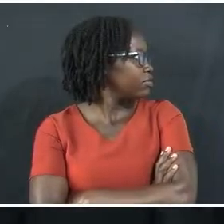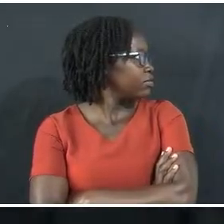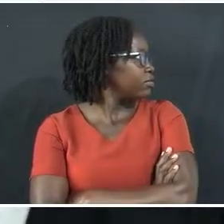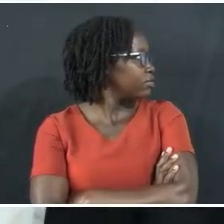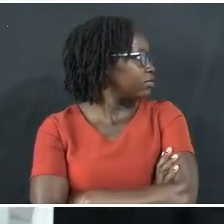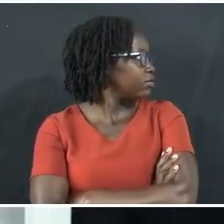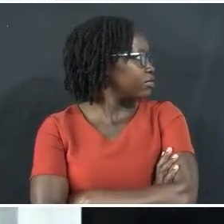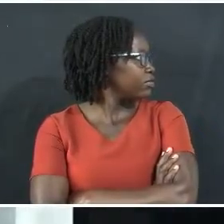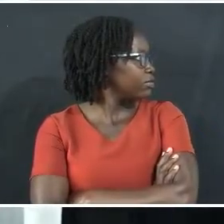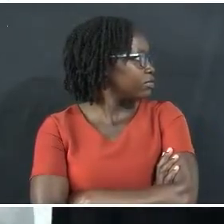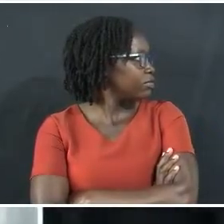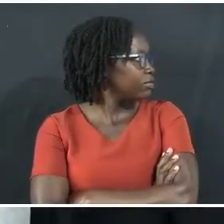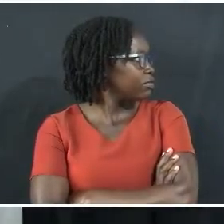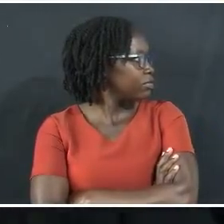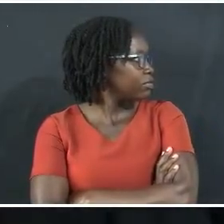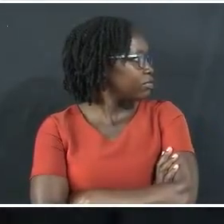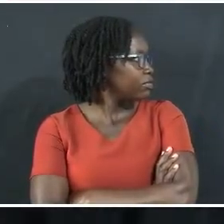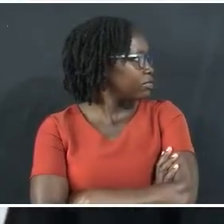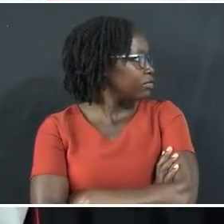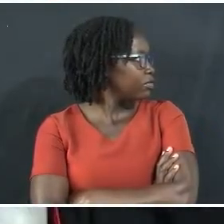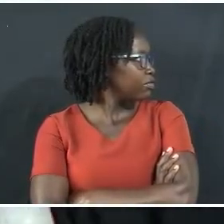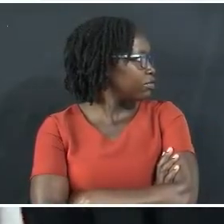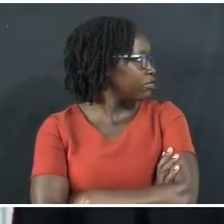done. Well done.